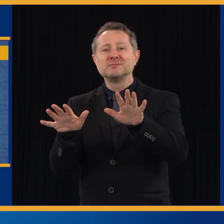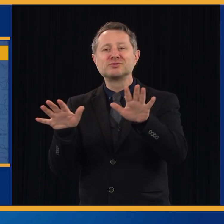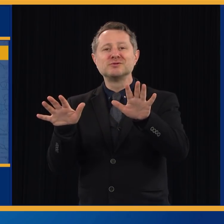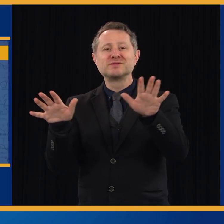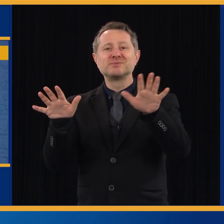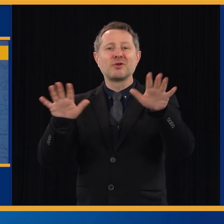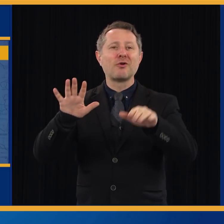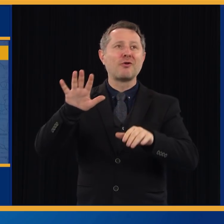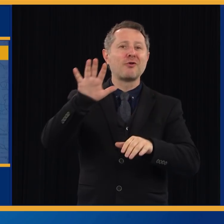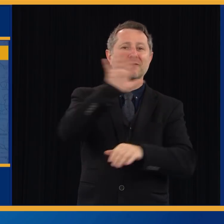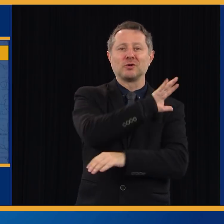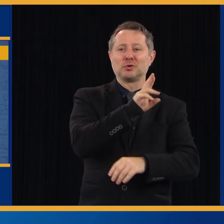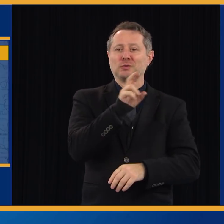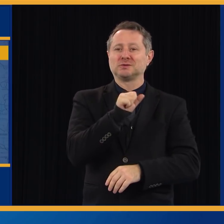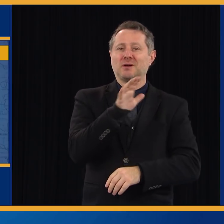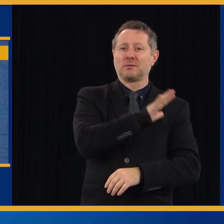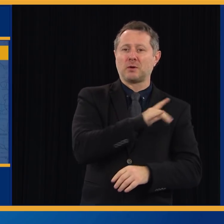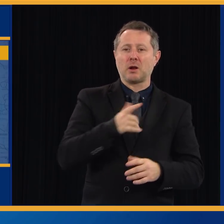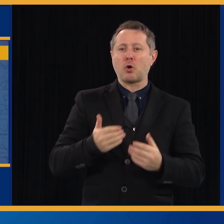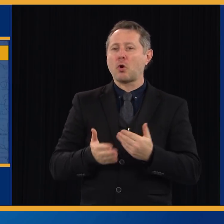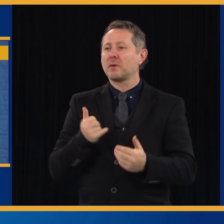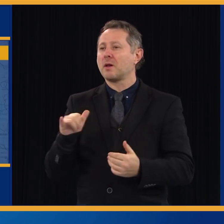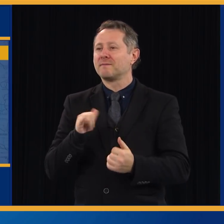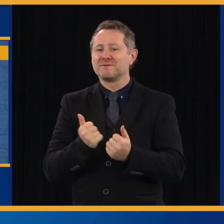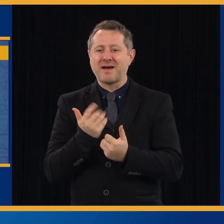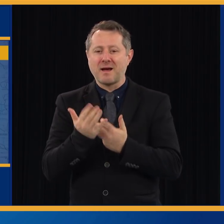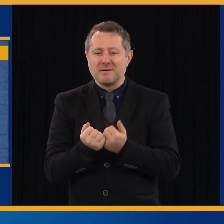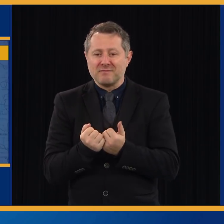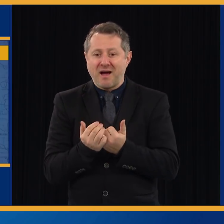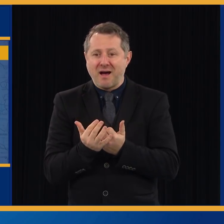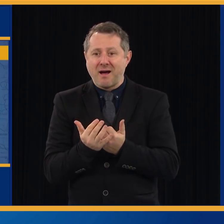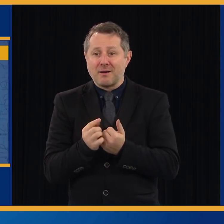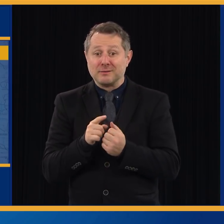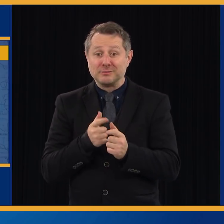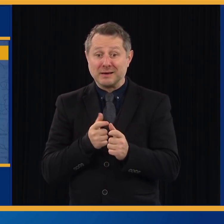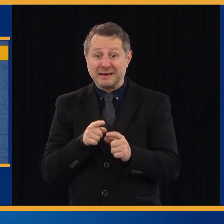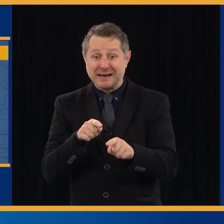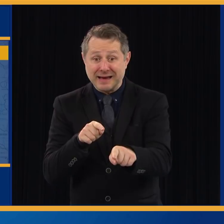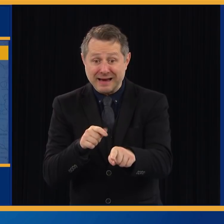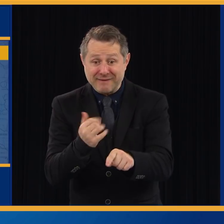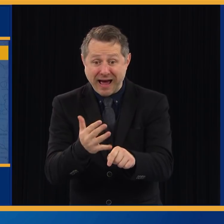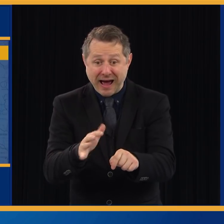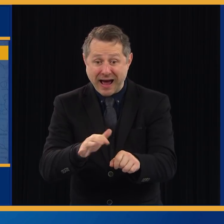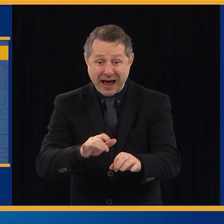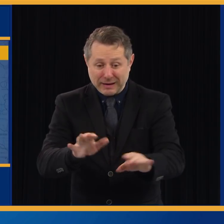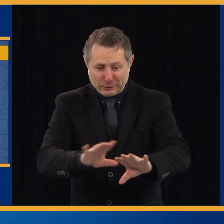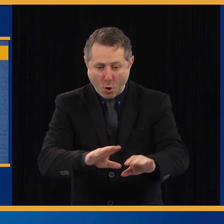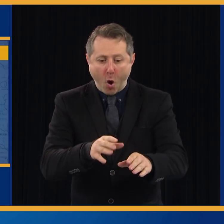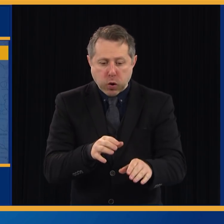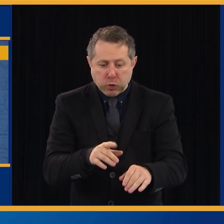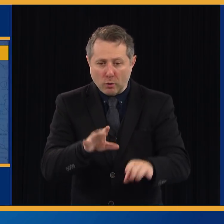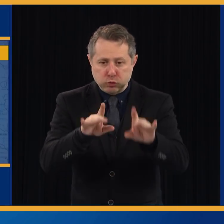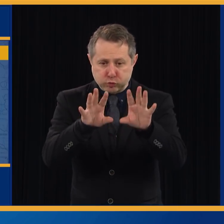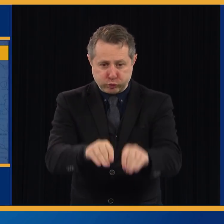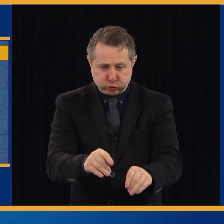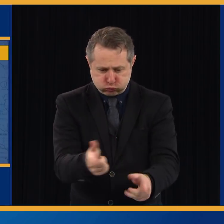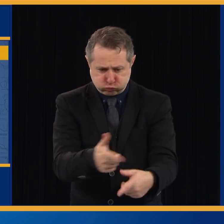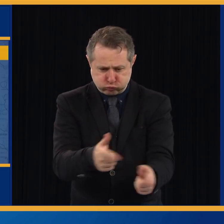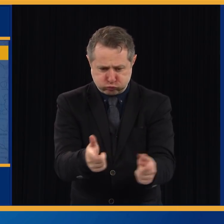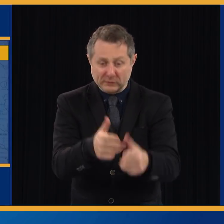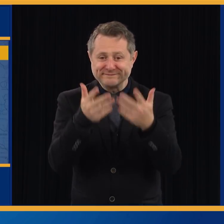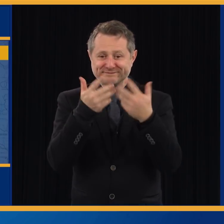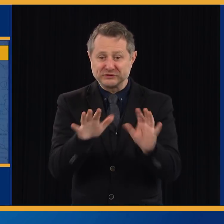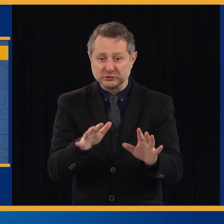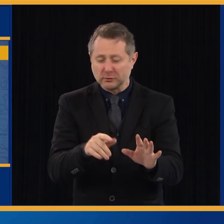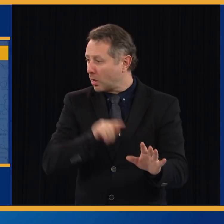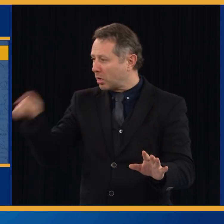brush fire. You need to run to where the fire is and put it out there. So we were watching